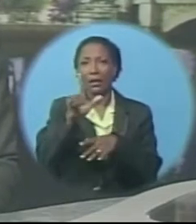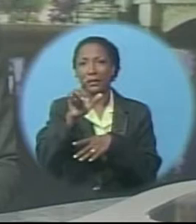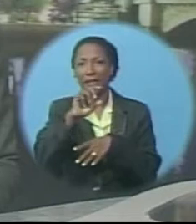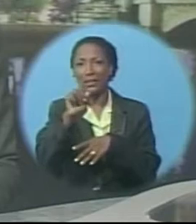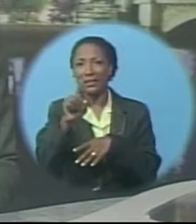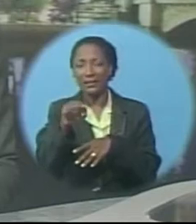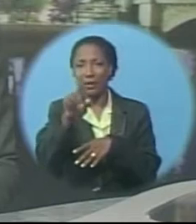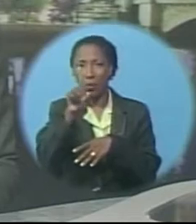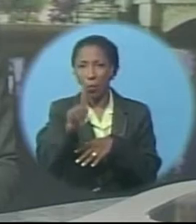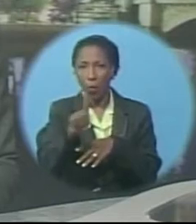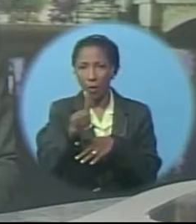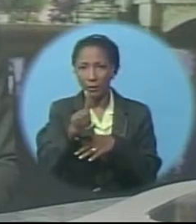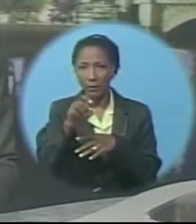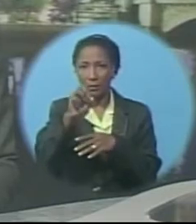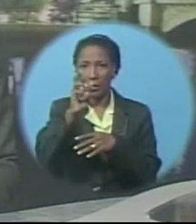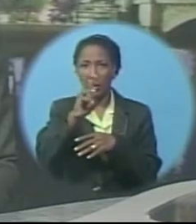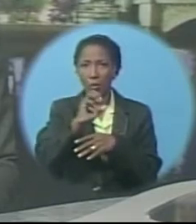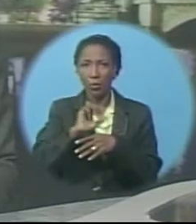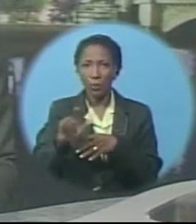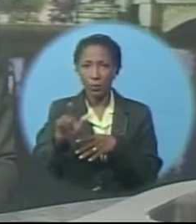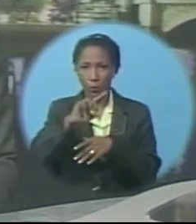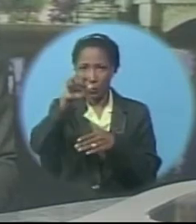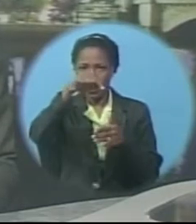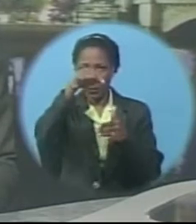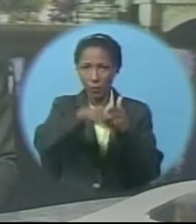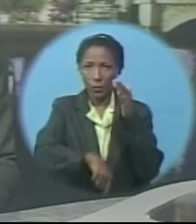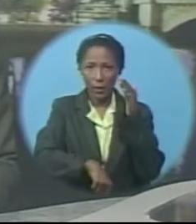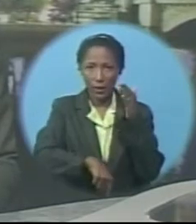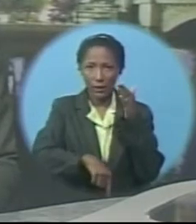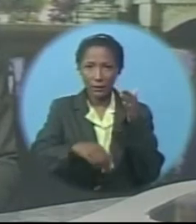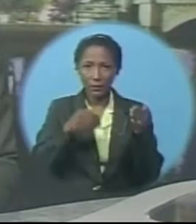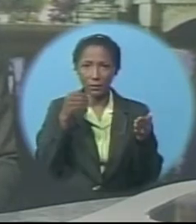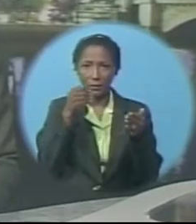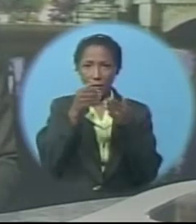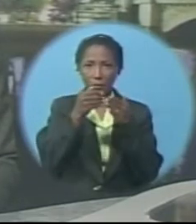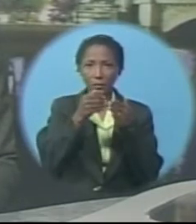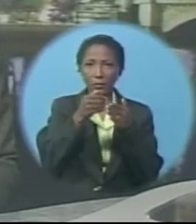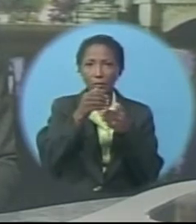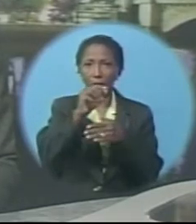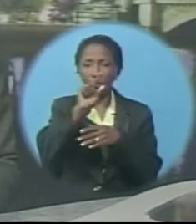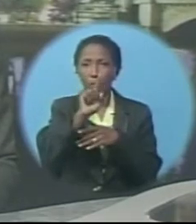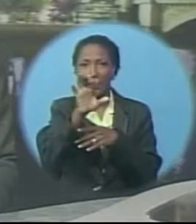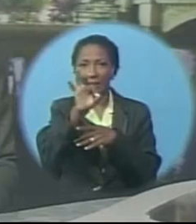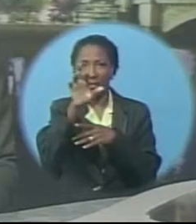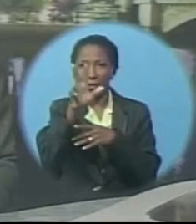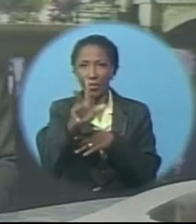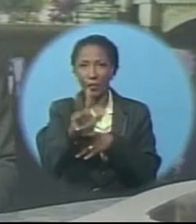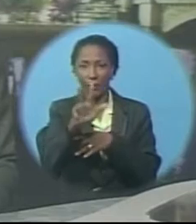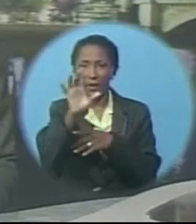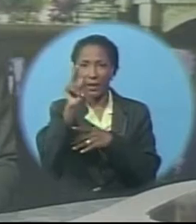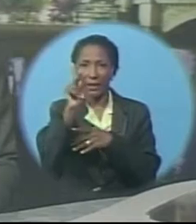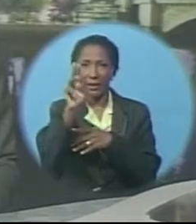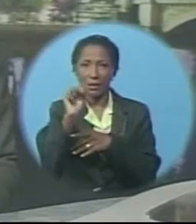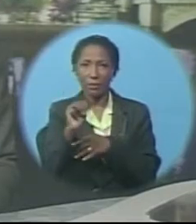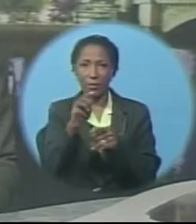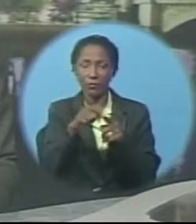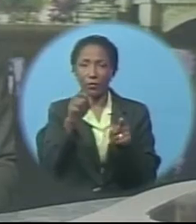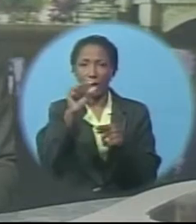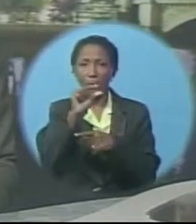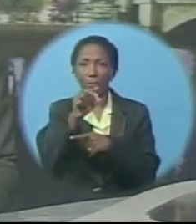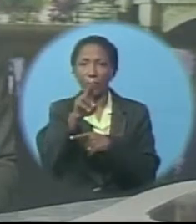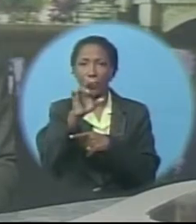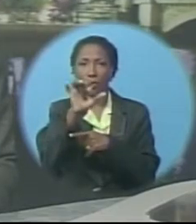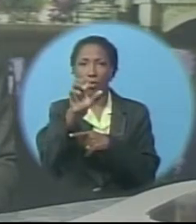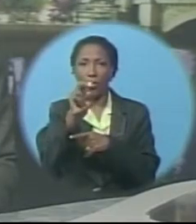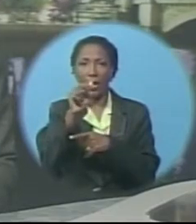is about 193 kilometers offshore Guyana. Chief Operating Officer Greg Hill declined to give a resource